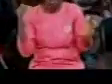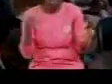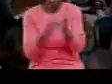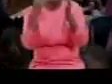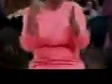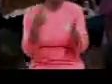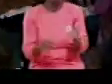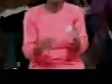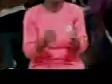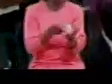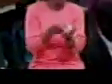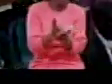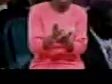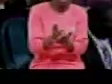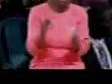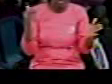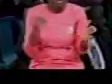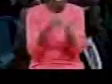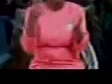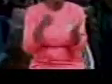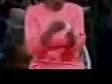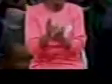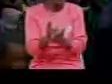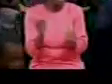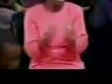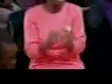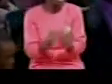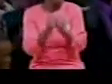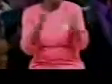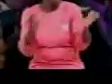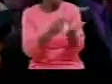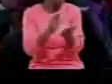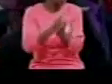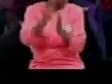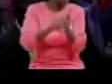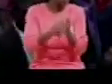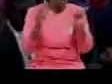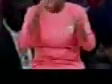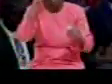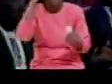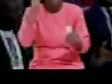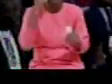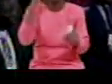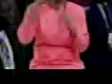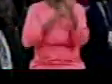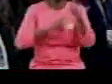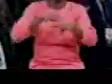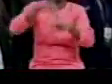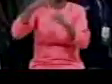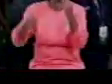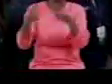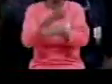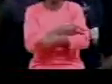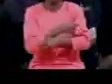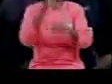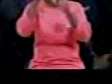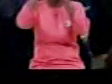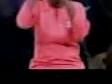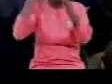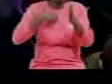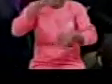against the truth that without holiness no man shall see the Lord, Father, we counsel it in the name of Jesus Christ.